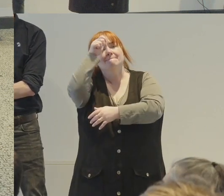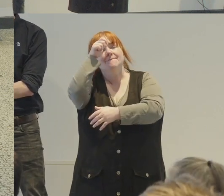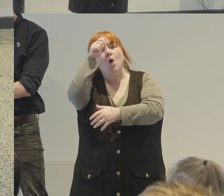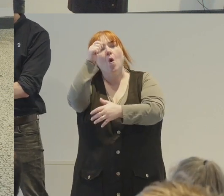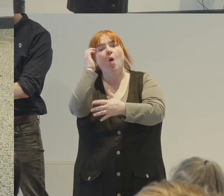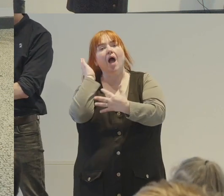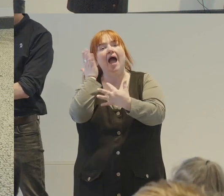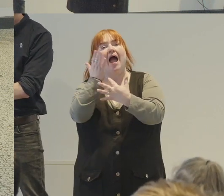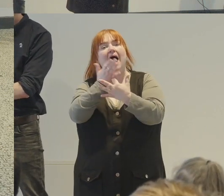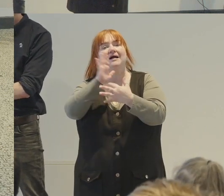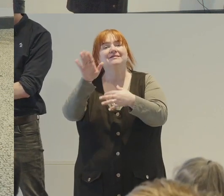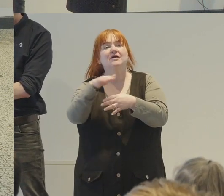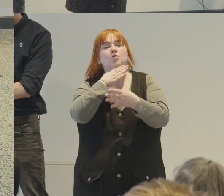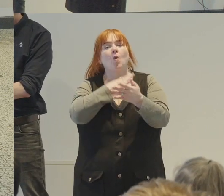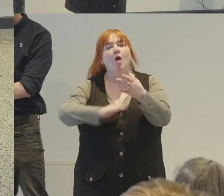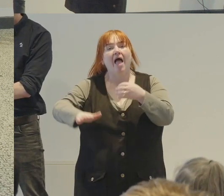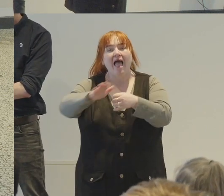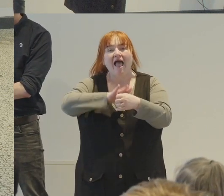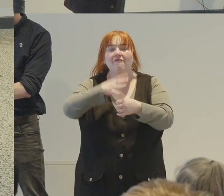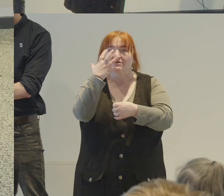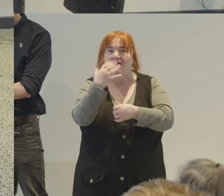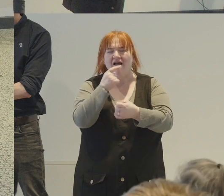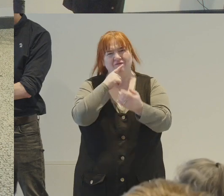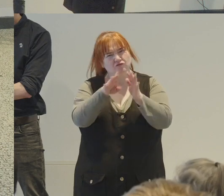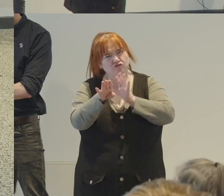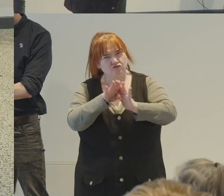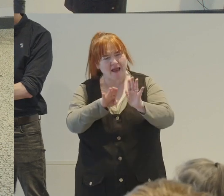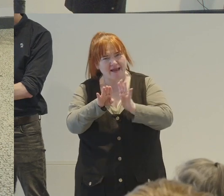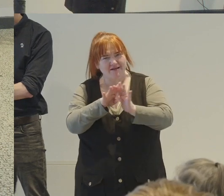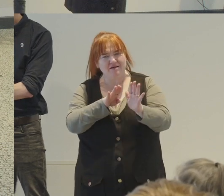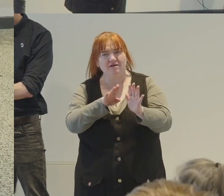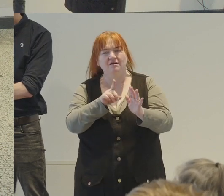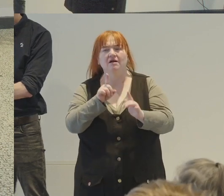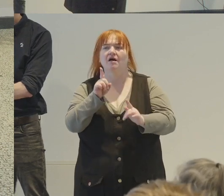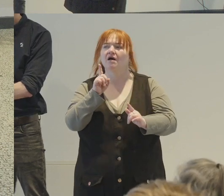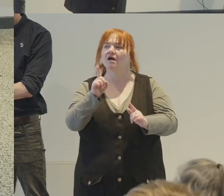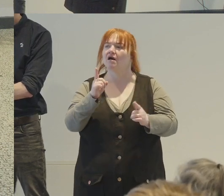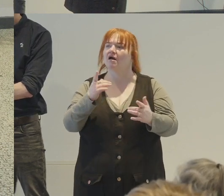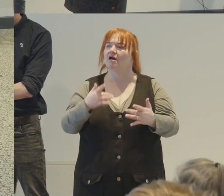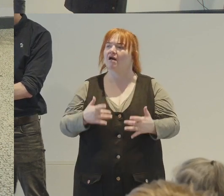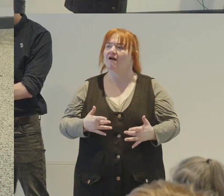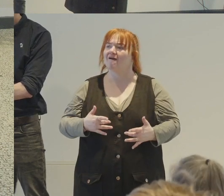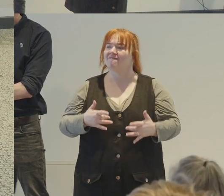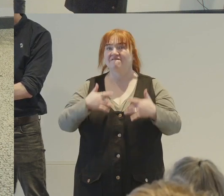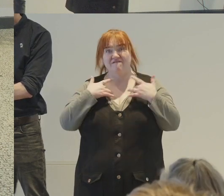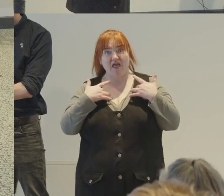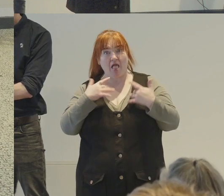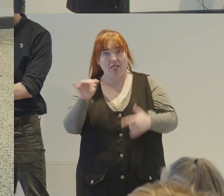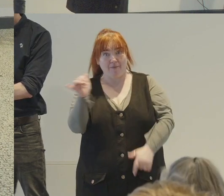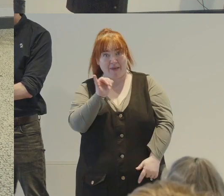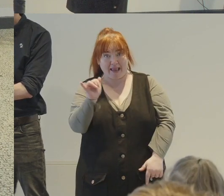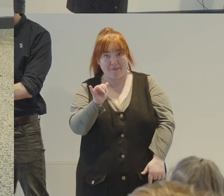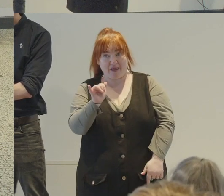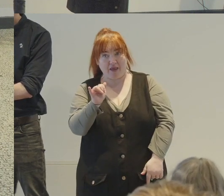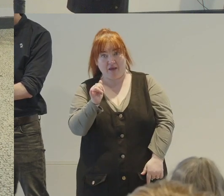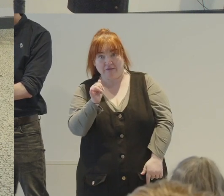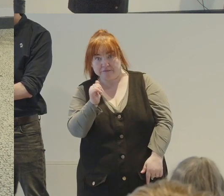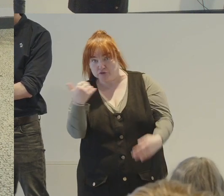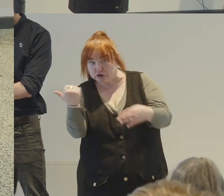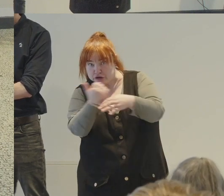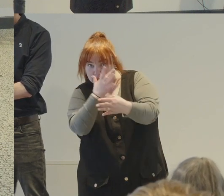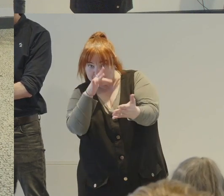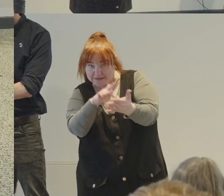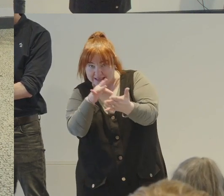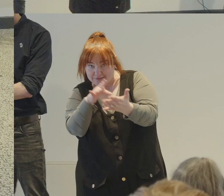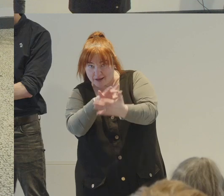there a really good argument that the people at these centres where people are being judged should